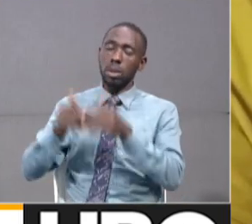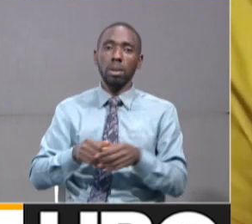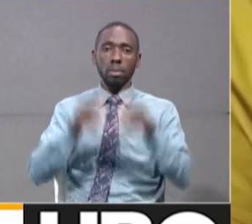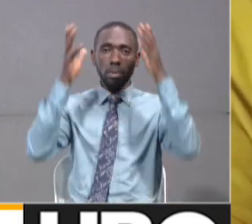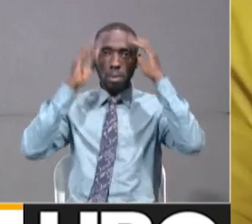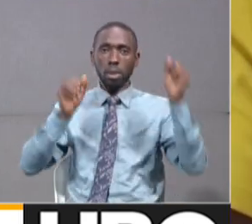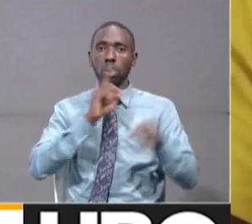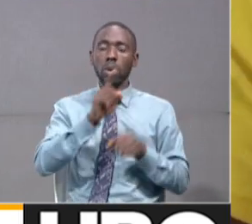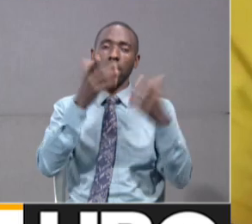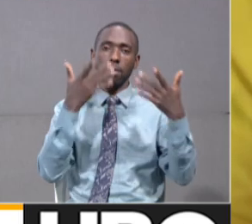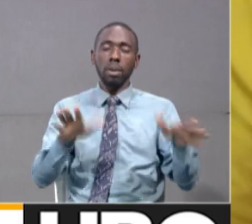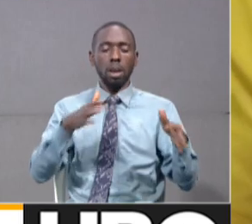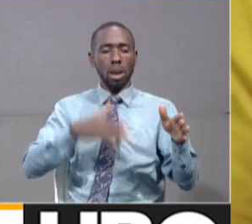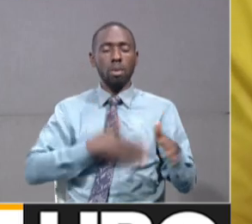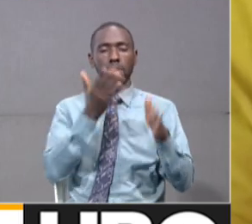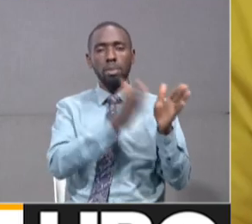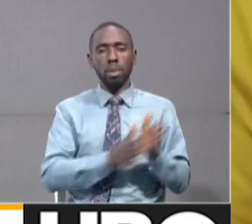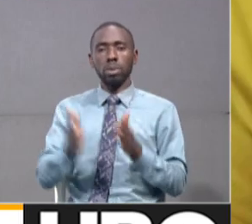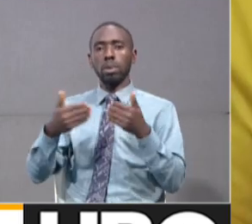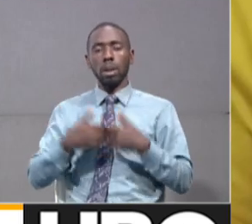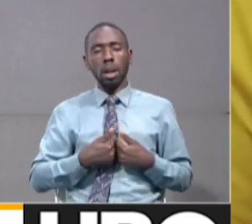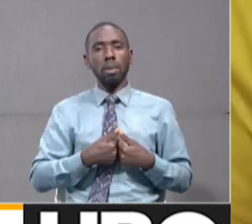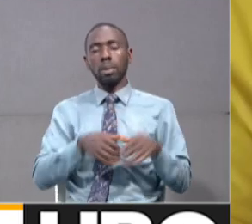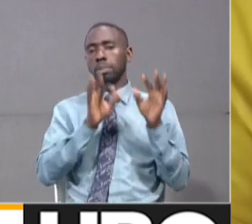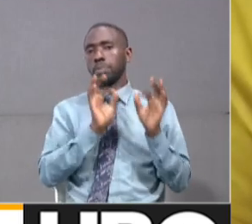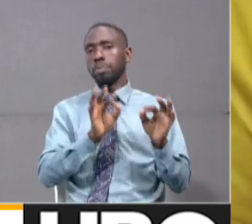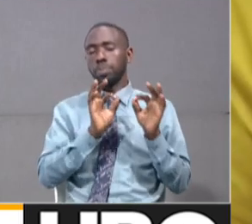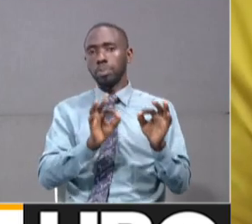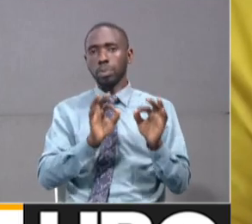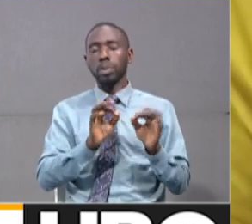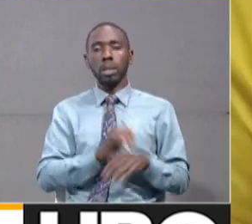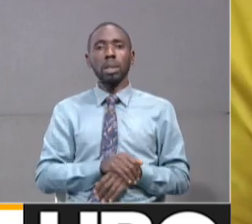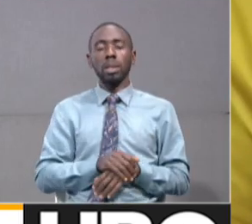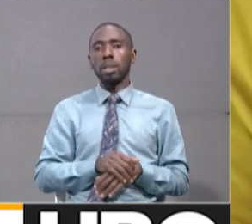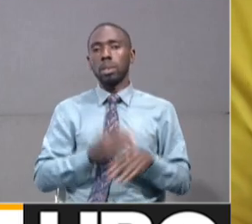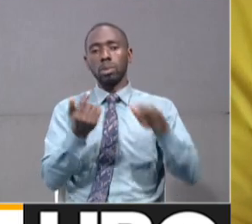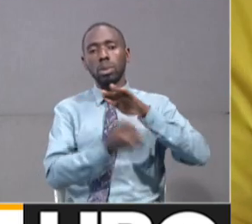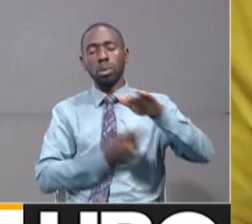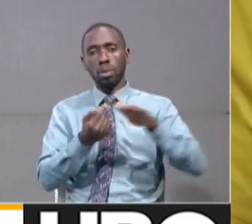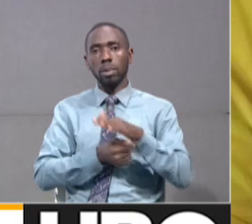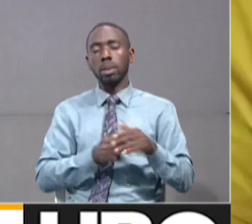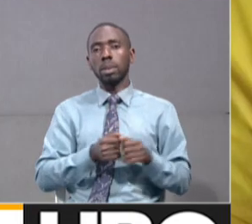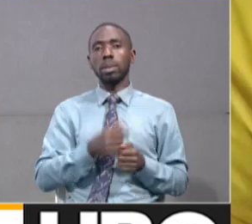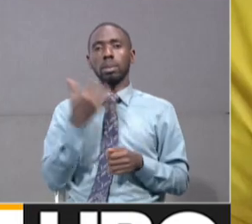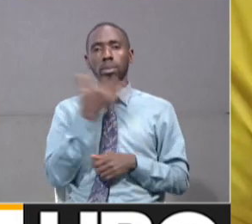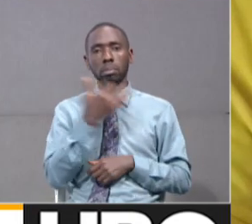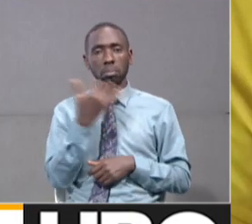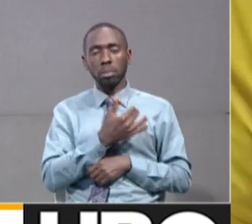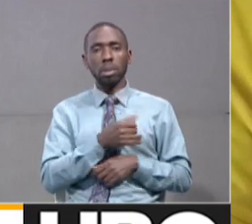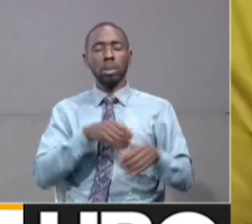directed. Our plan is to have a standard state-of-the-art sports facility in each and every